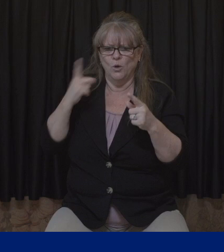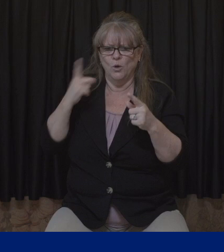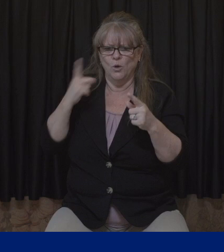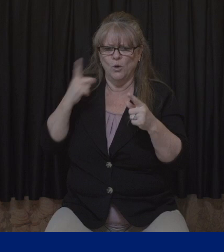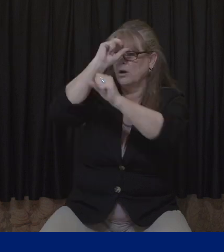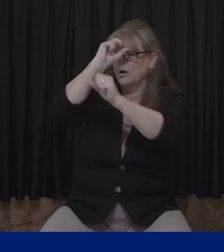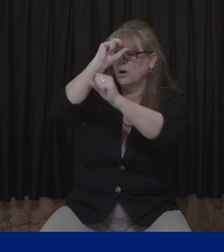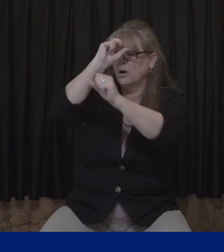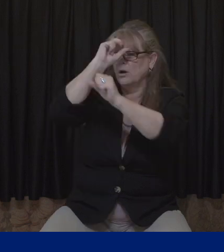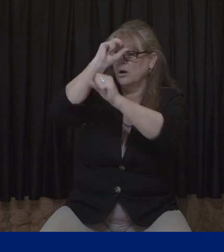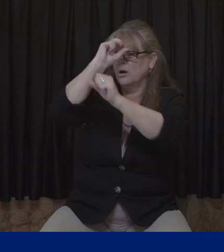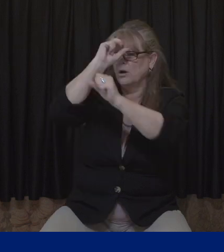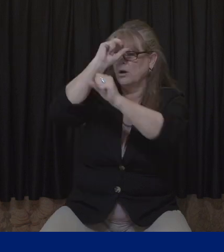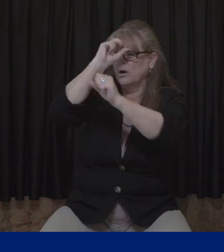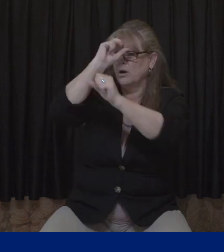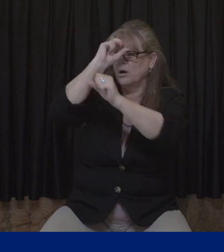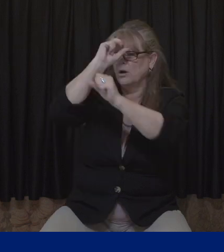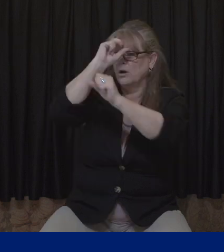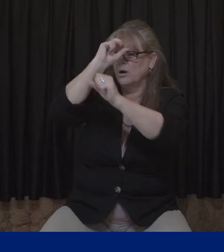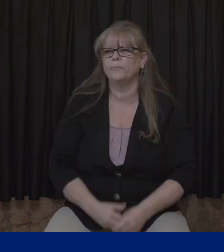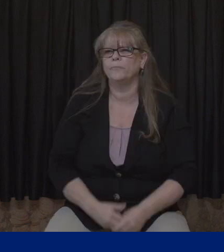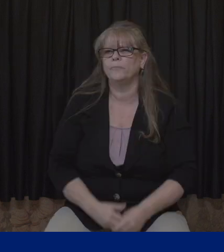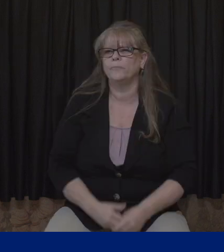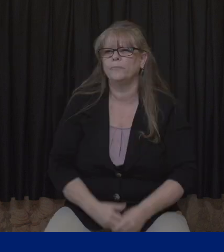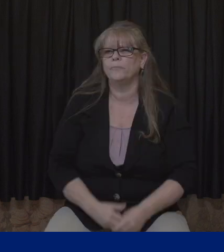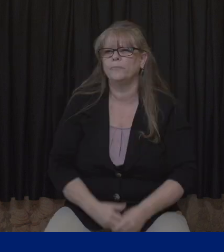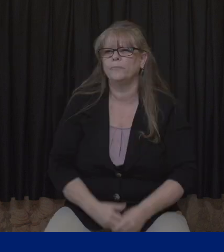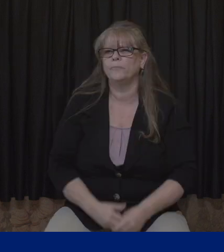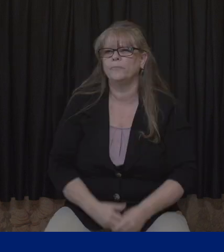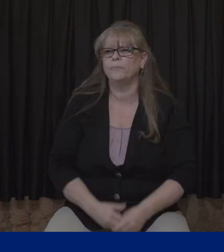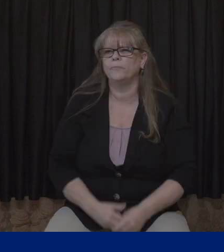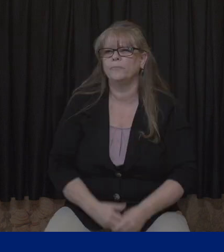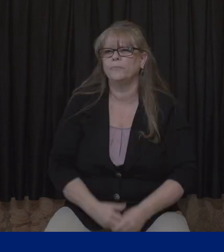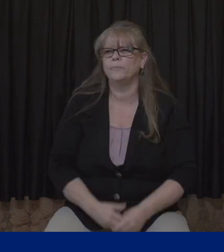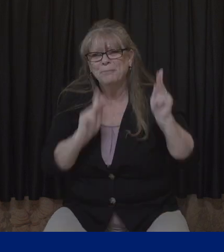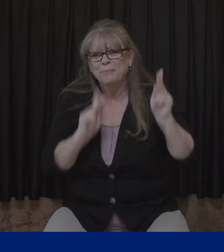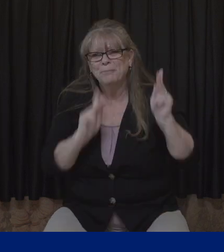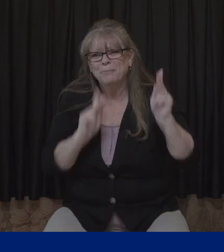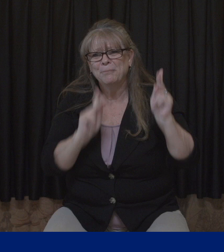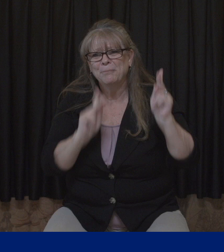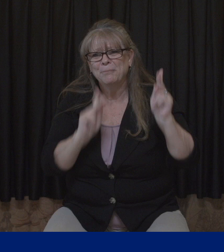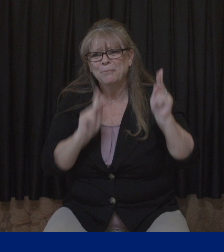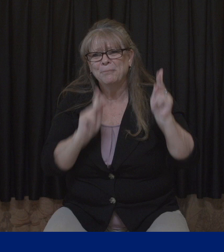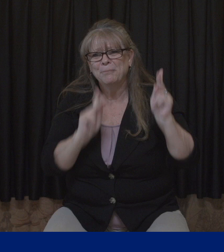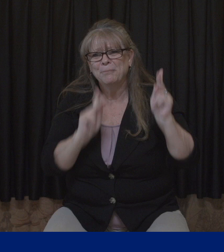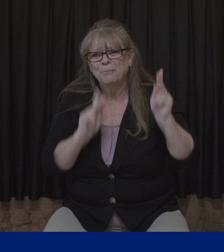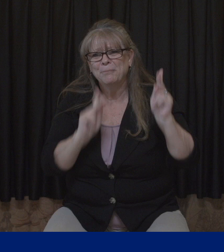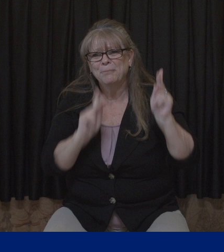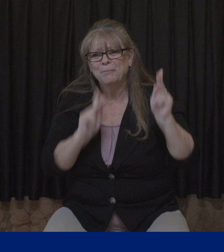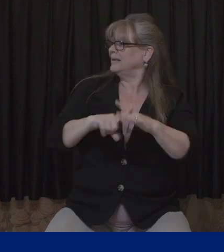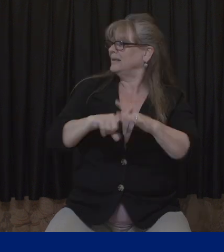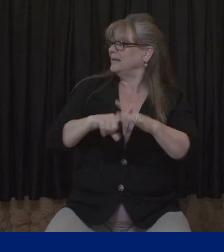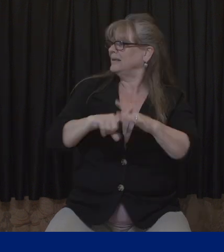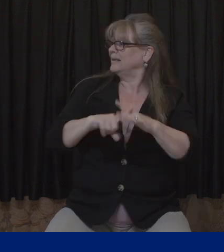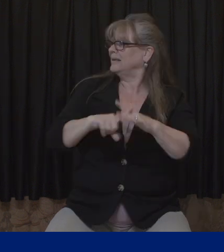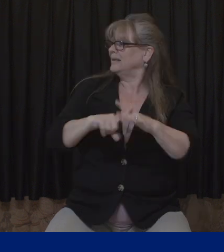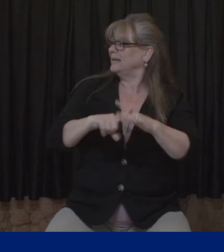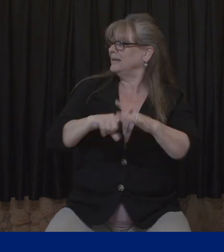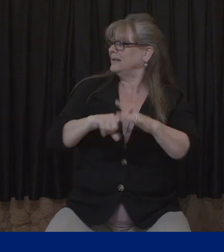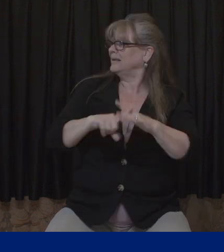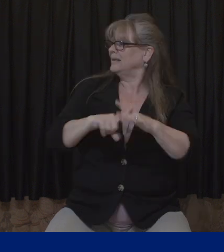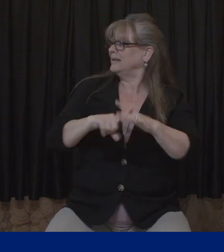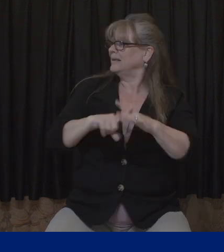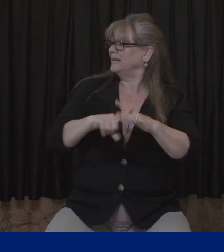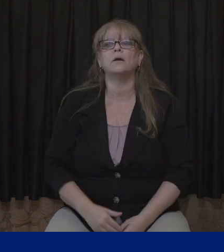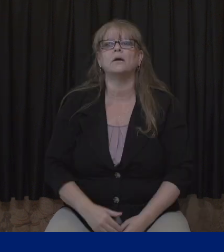people's minds about today's shift, and that's why now? I want to show you a number of charts that will help illustrate why